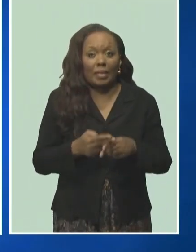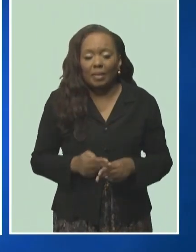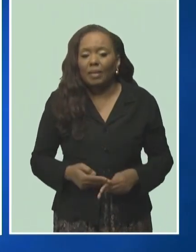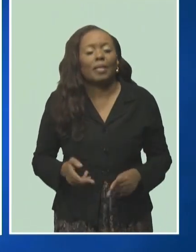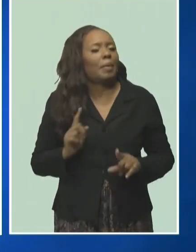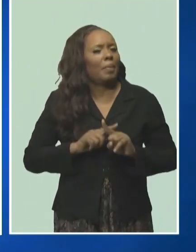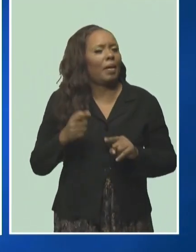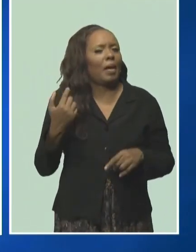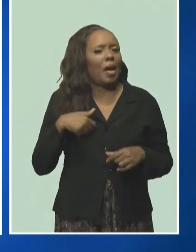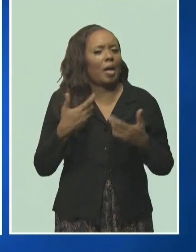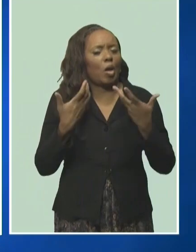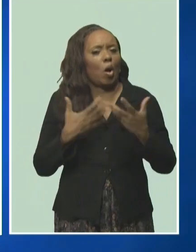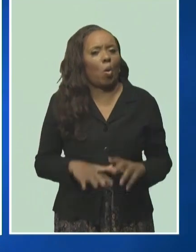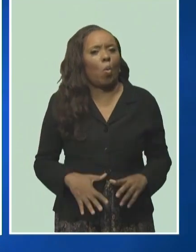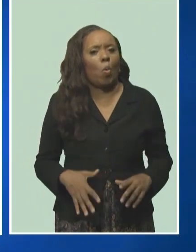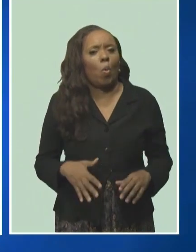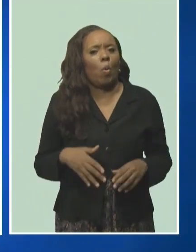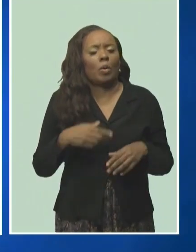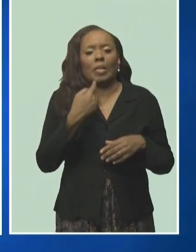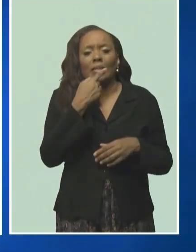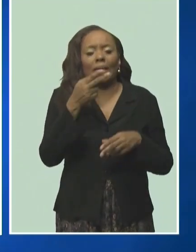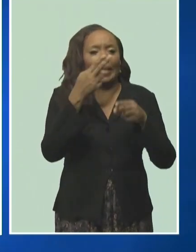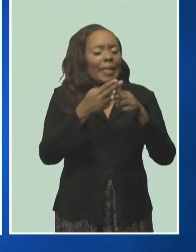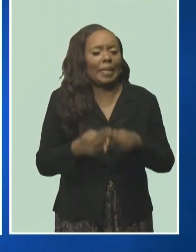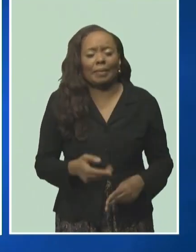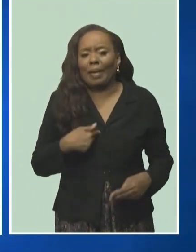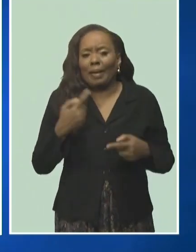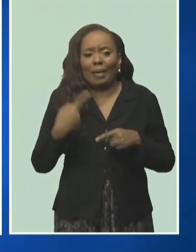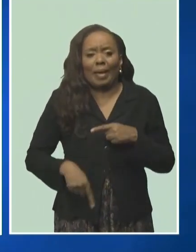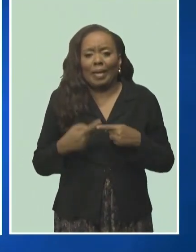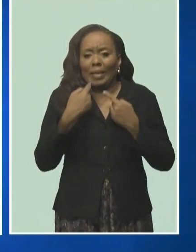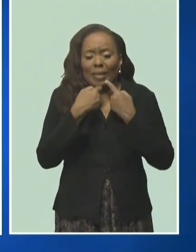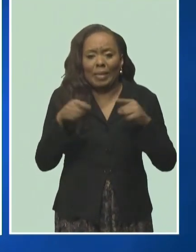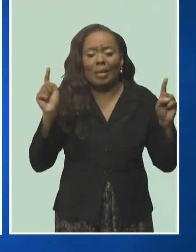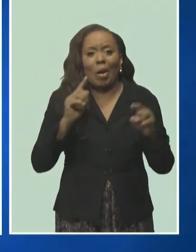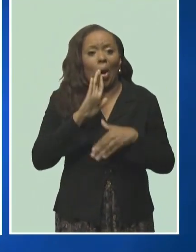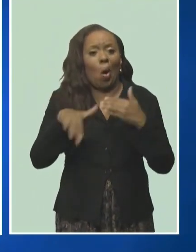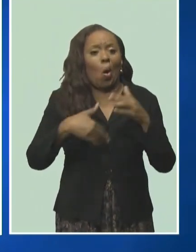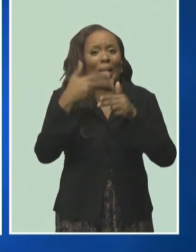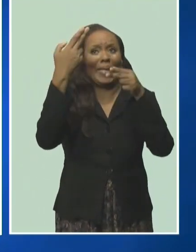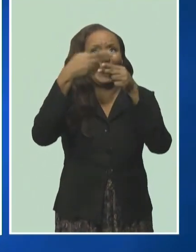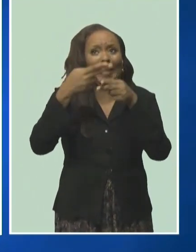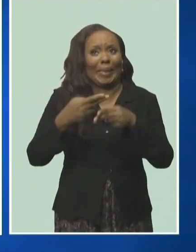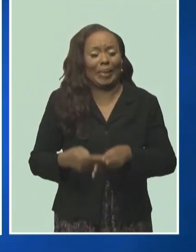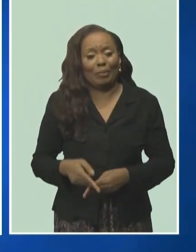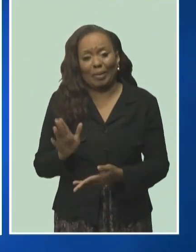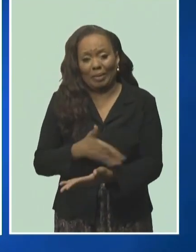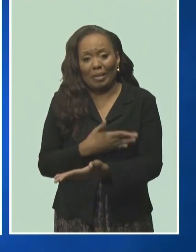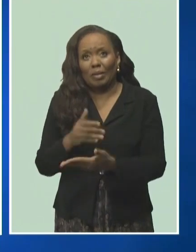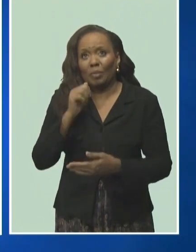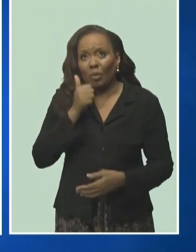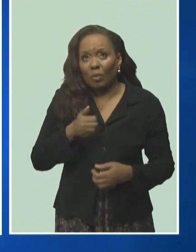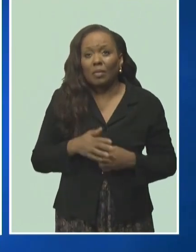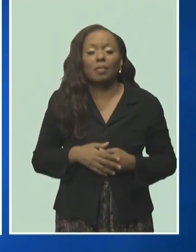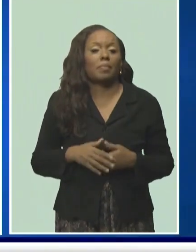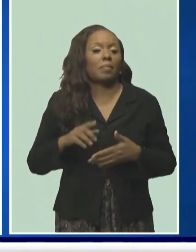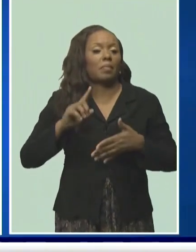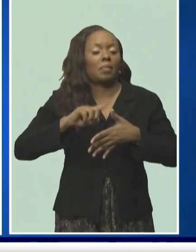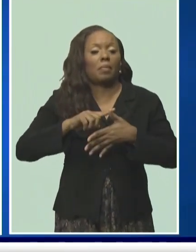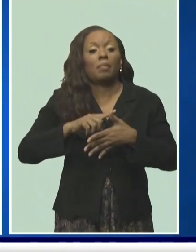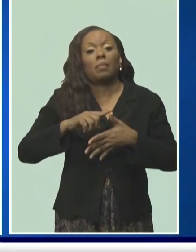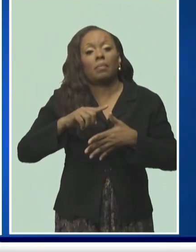I will have to call all. So I know that I can tell you that we have the National Youth